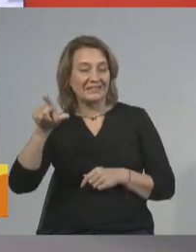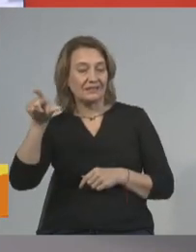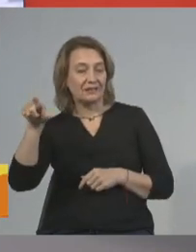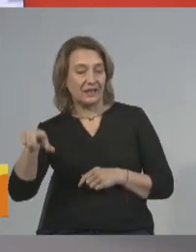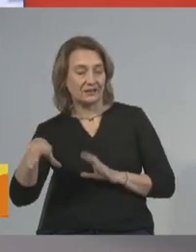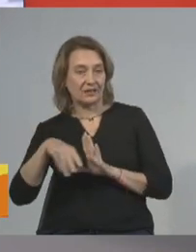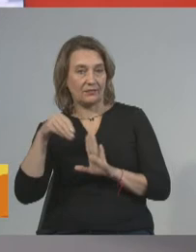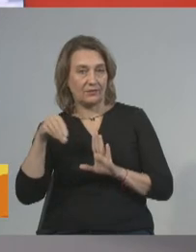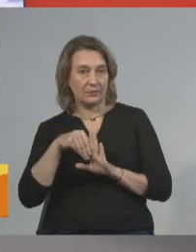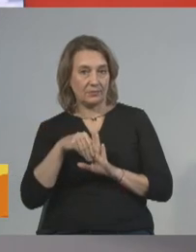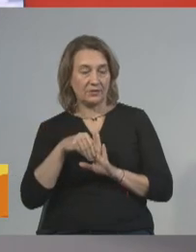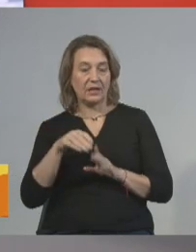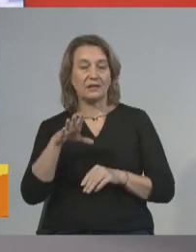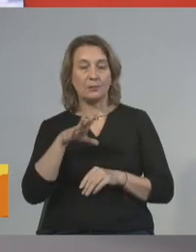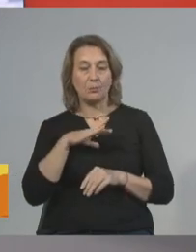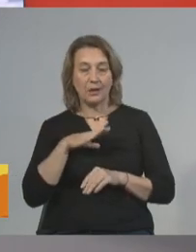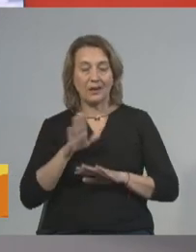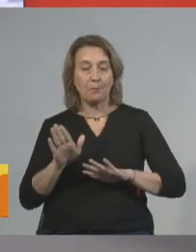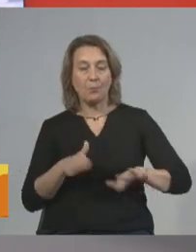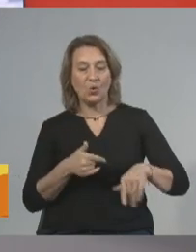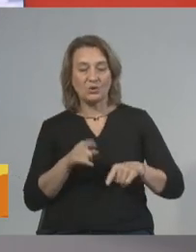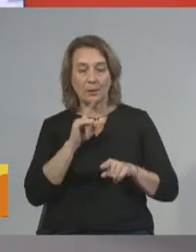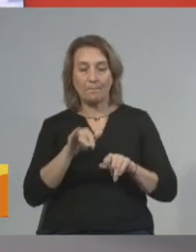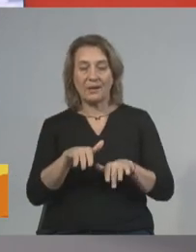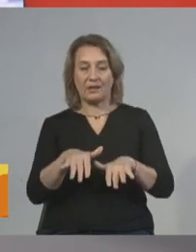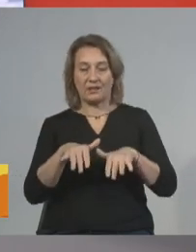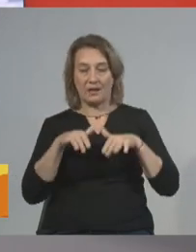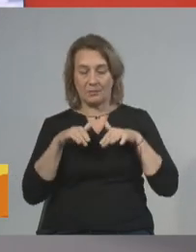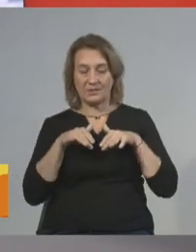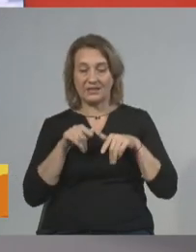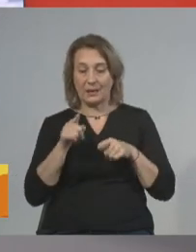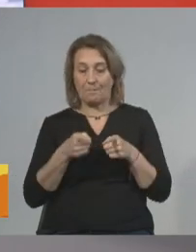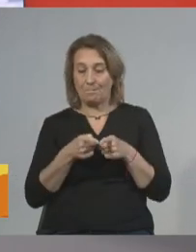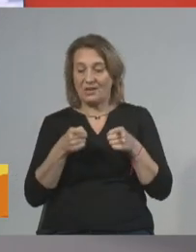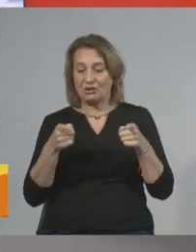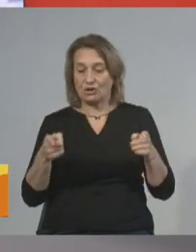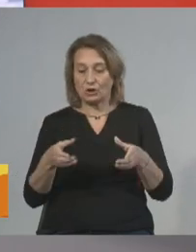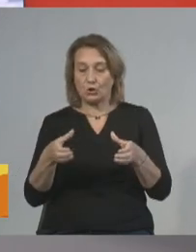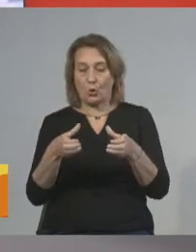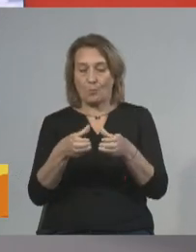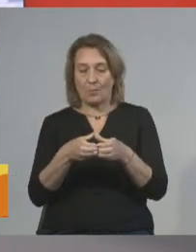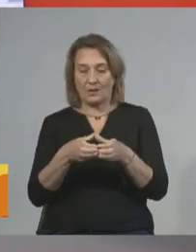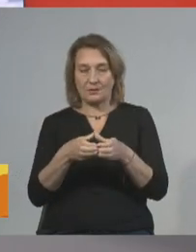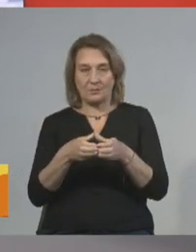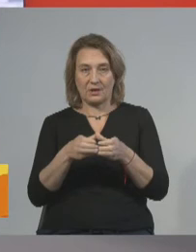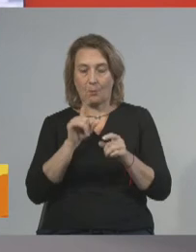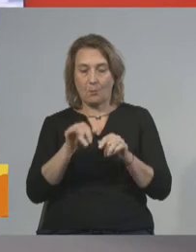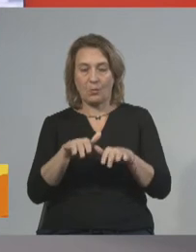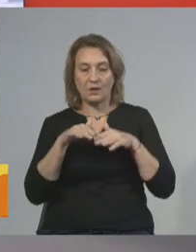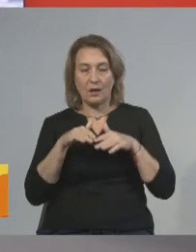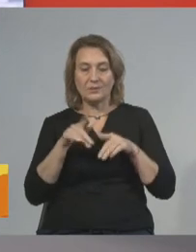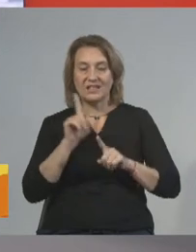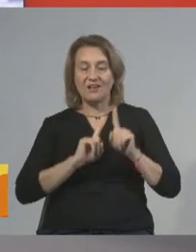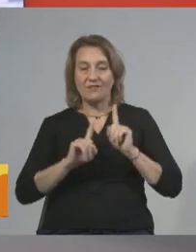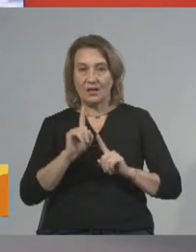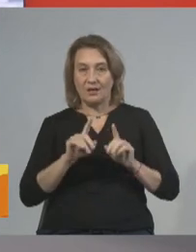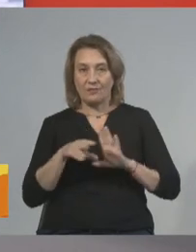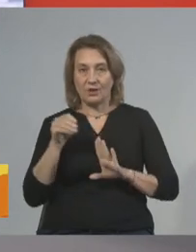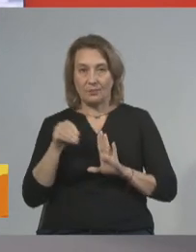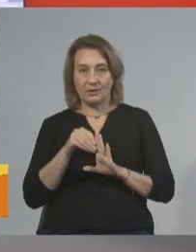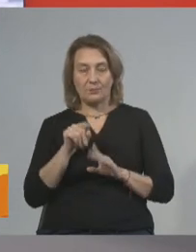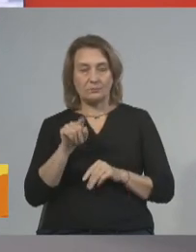presidential and doubled after the parliamentary elections and especially during the pre-election campaign